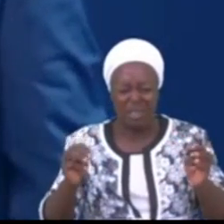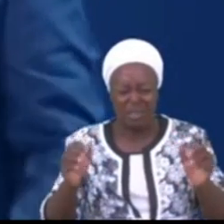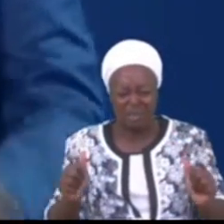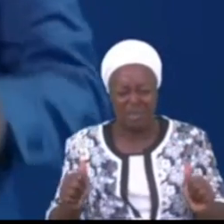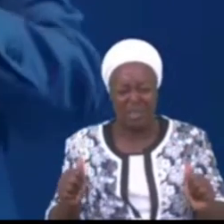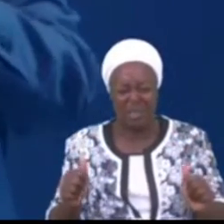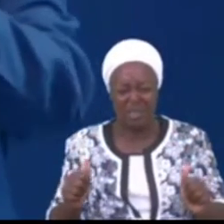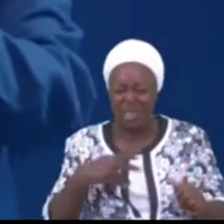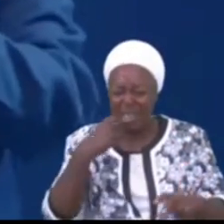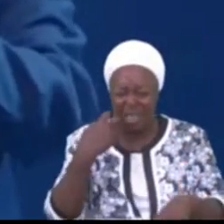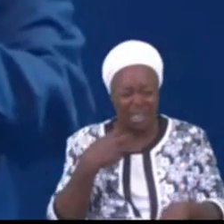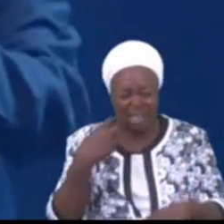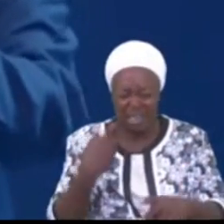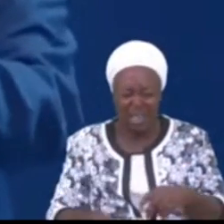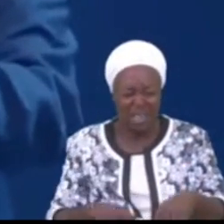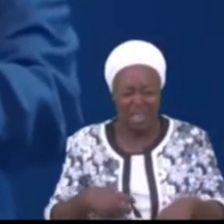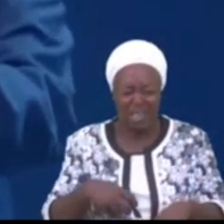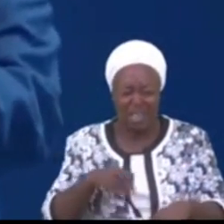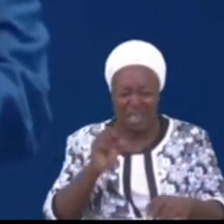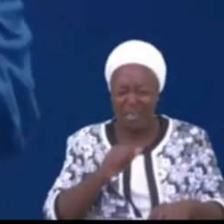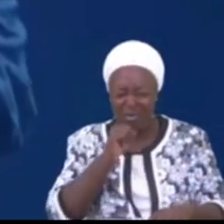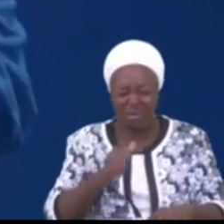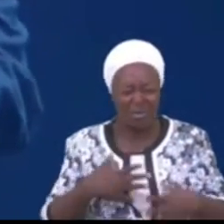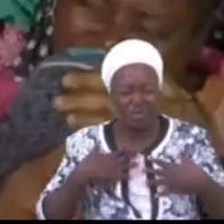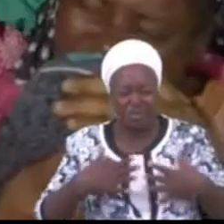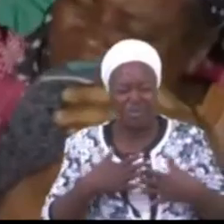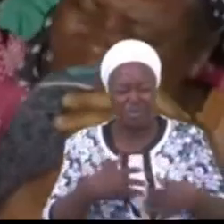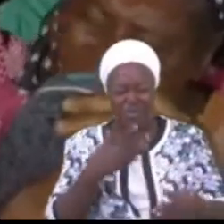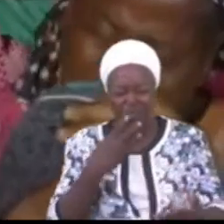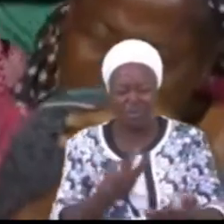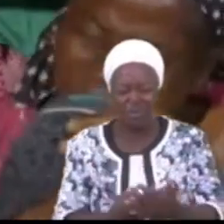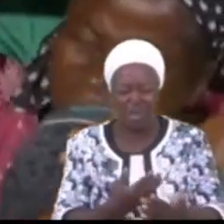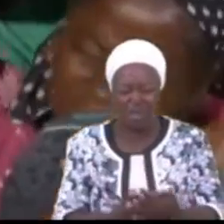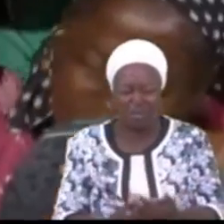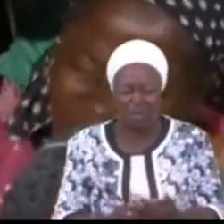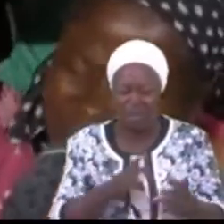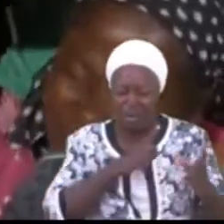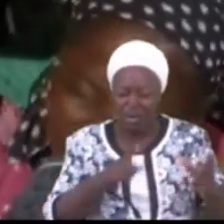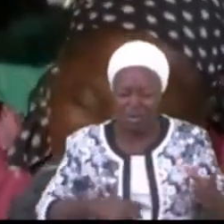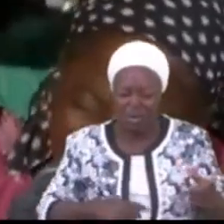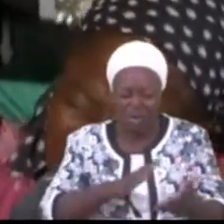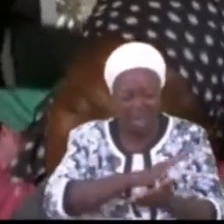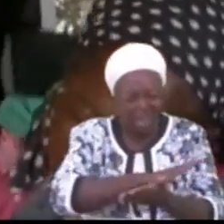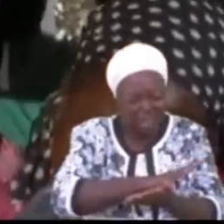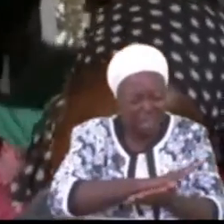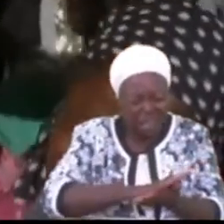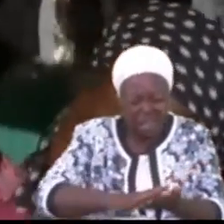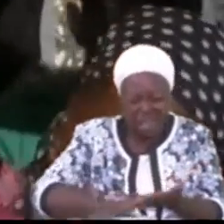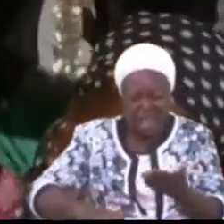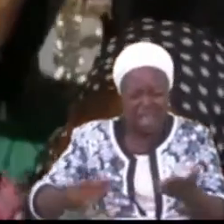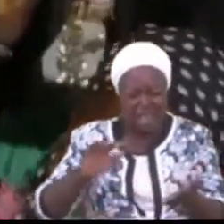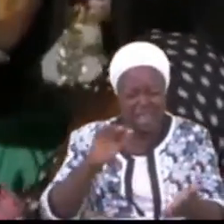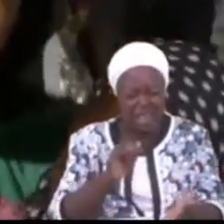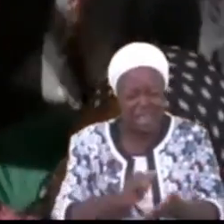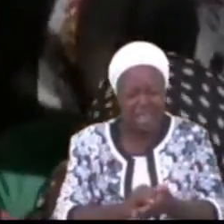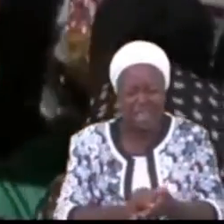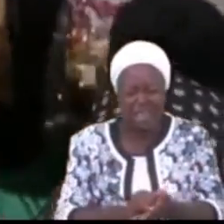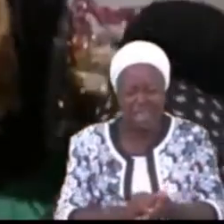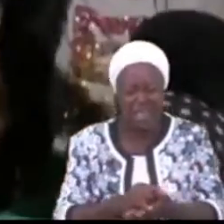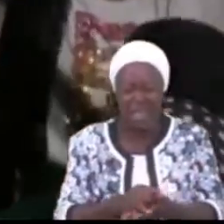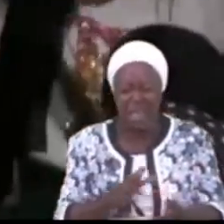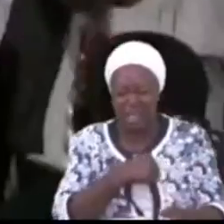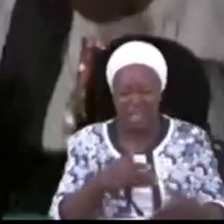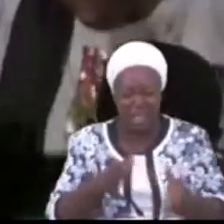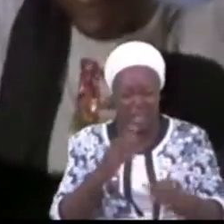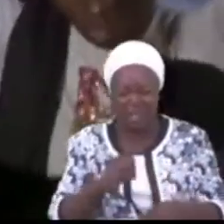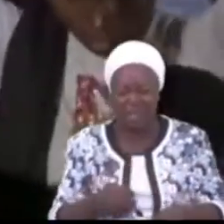suffocated, Lord, clear that valve and let them breathe normally, and all